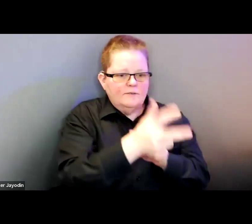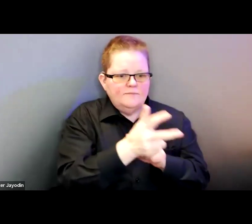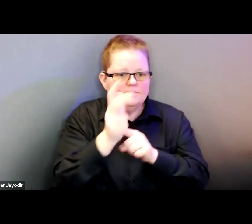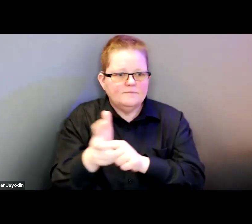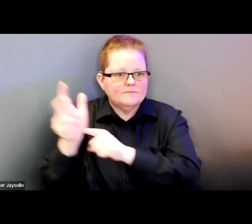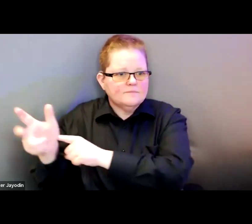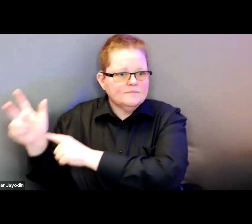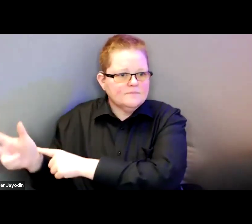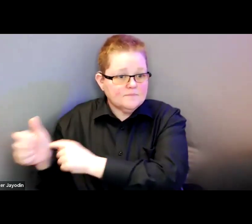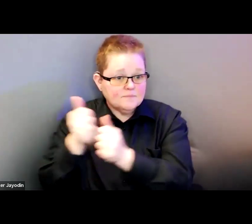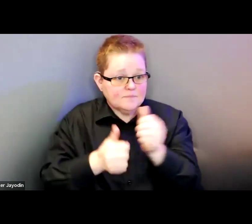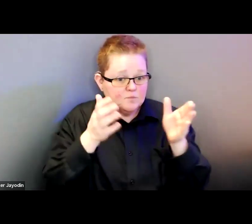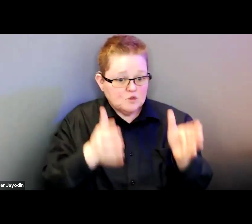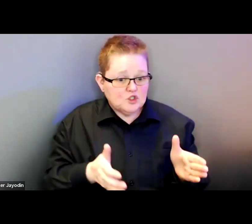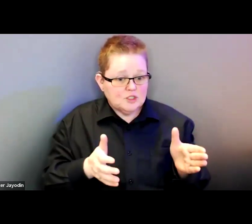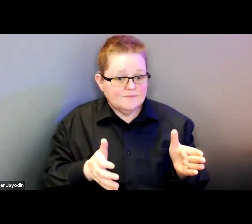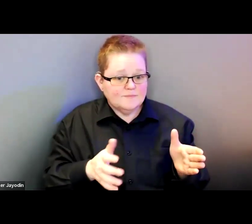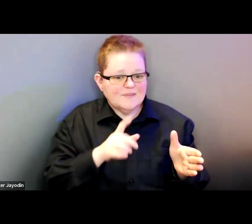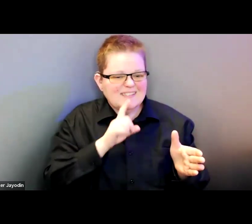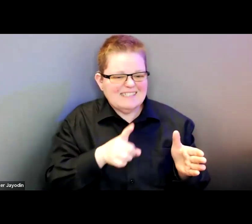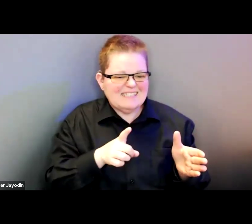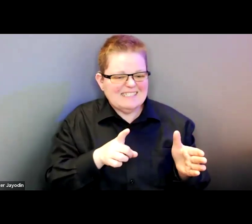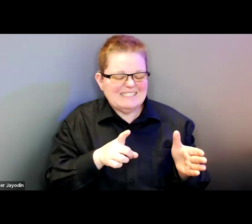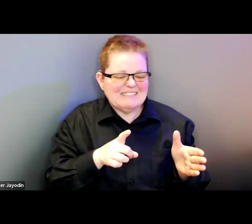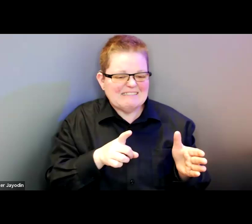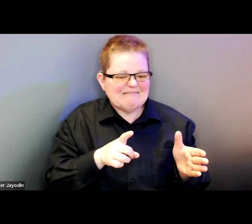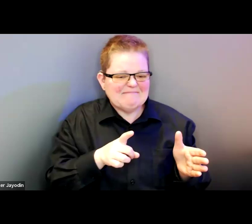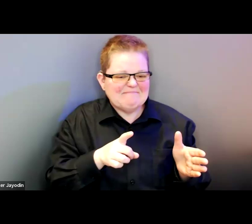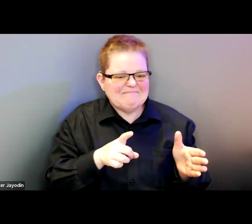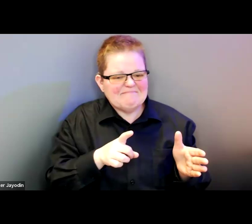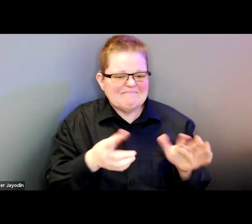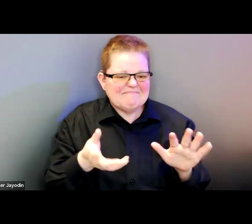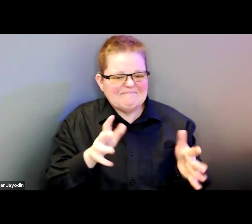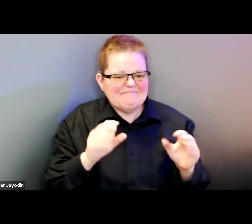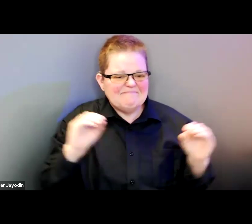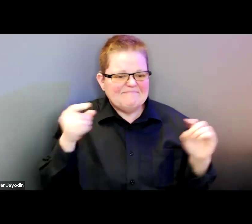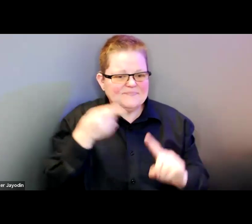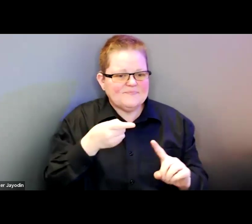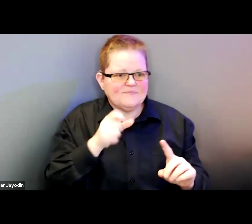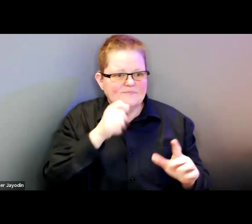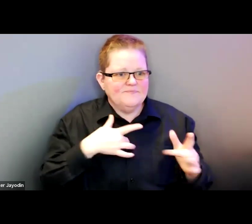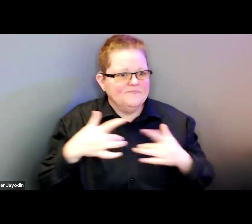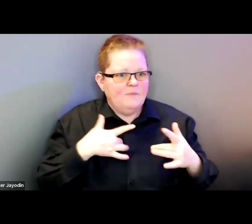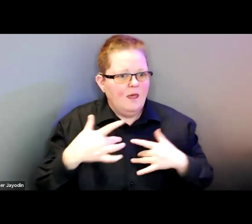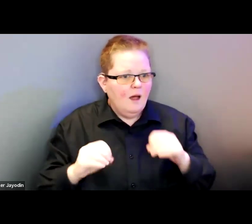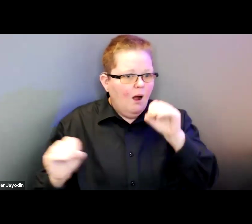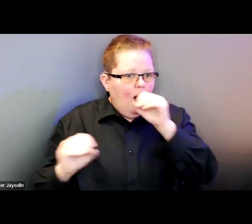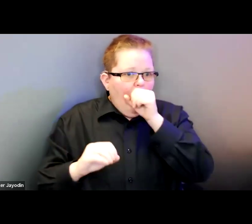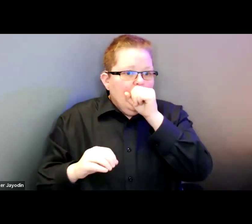is unobjectionable to folks. That people, you know, that people don't have a concern with that.